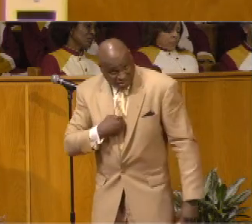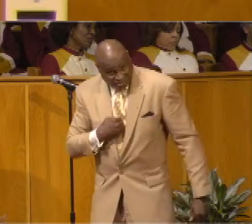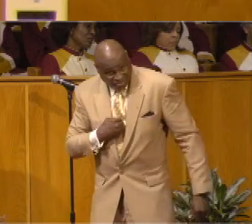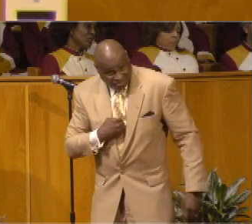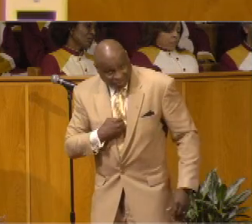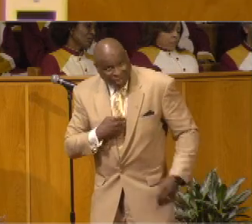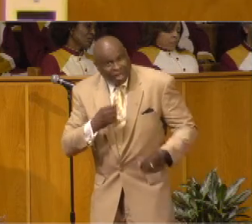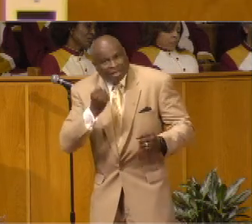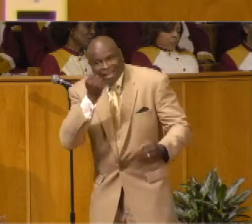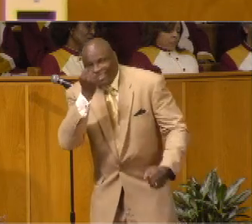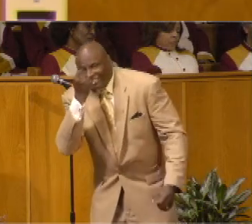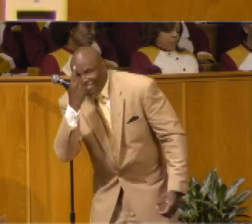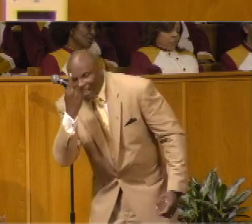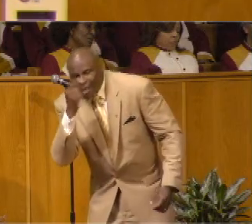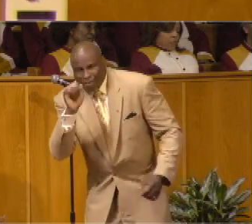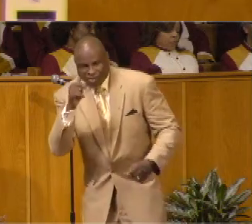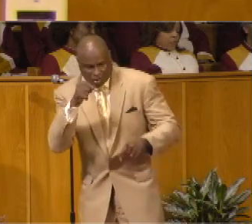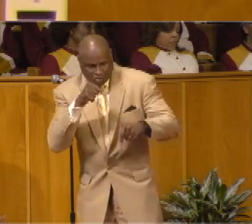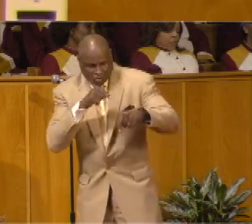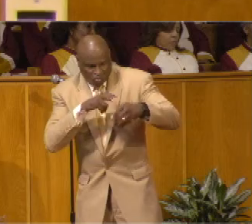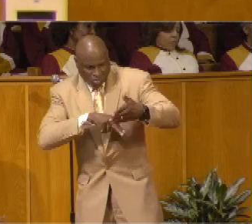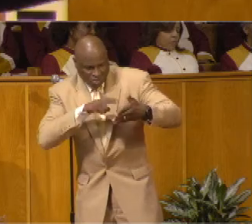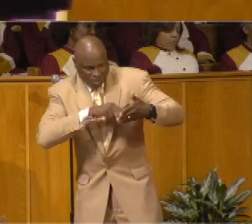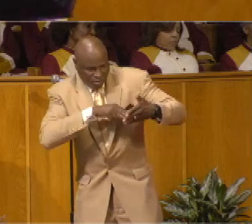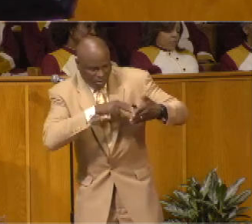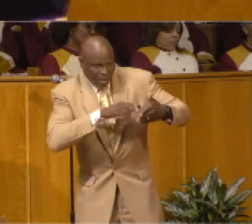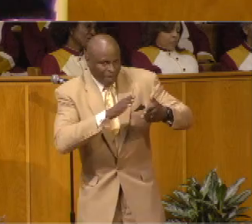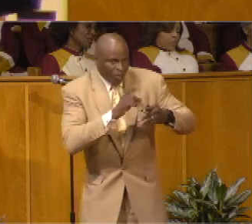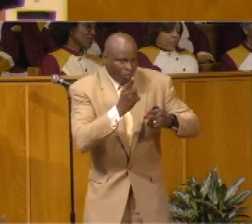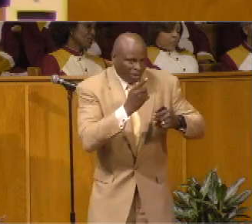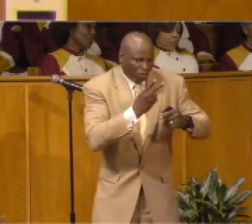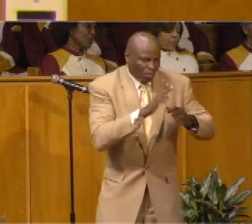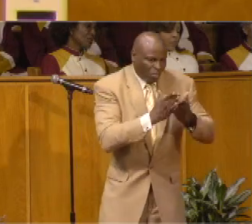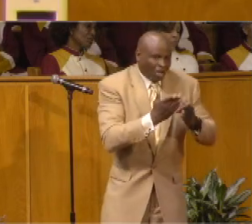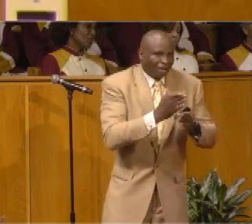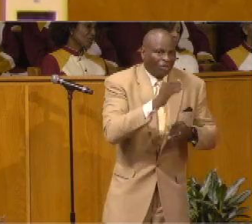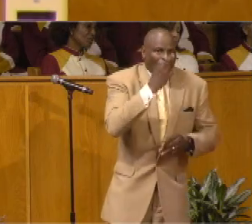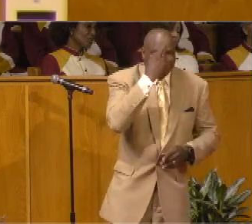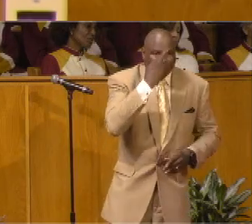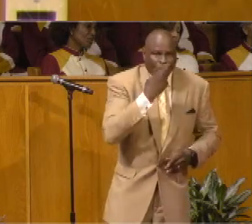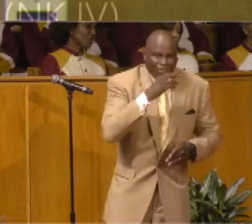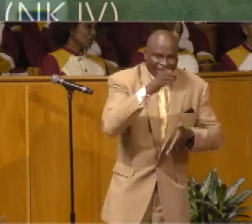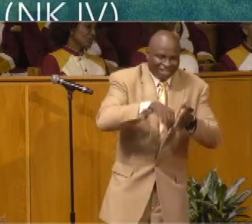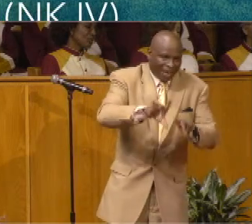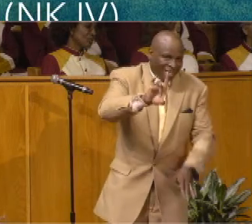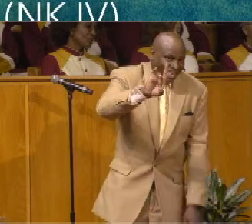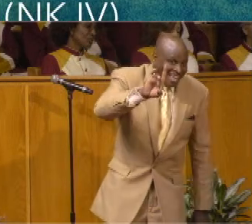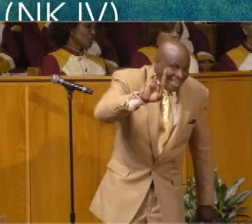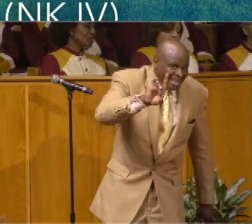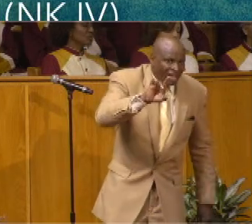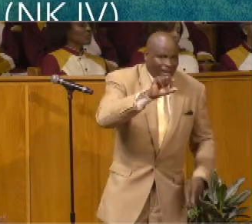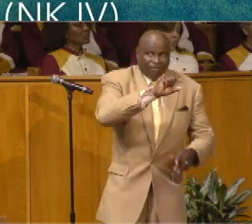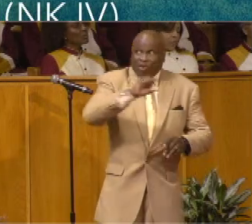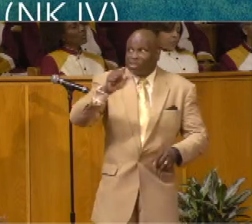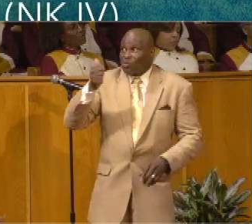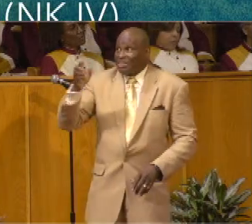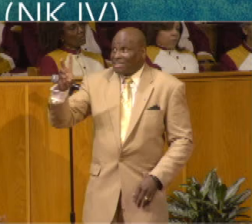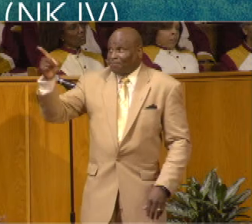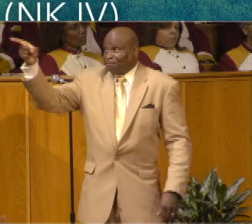To understand this, you've got to go back a book or so to Romans chapter 8 and verse